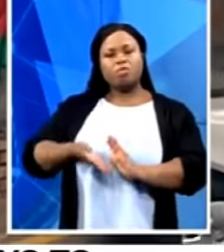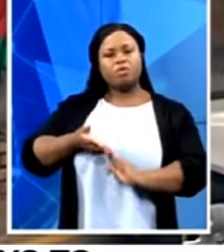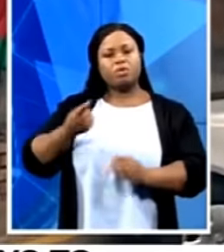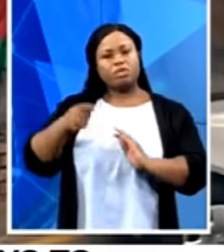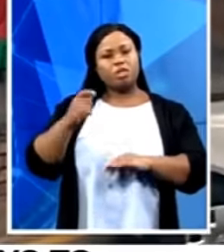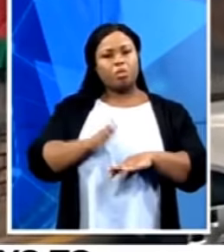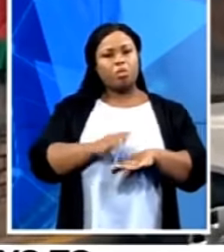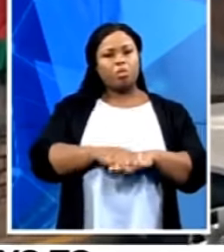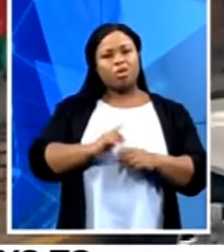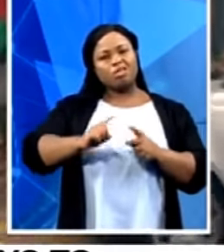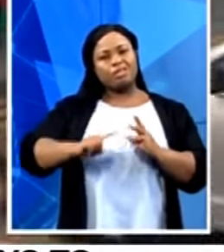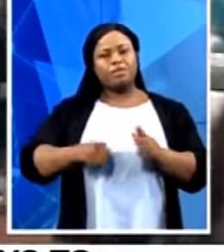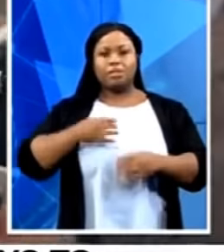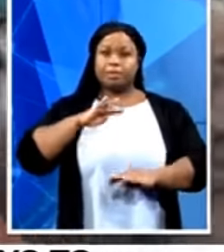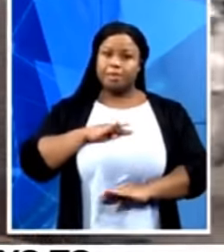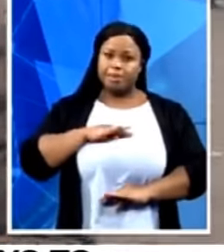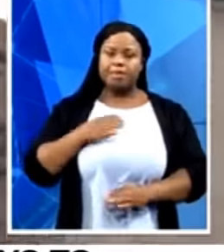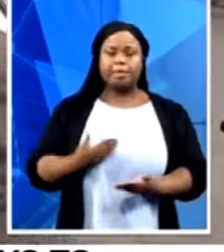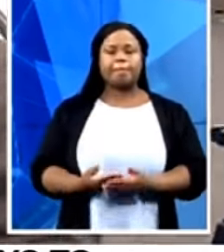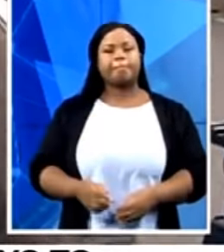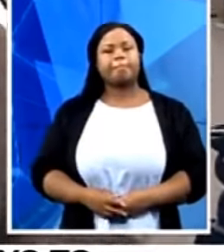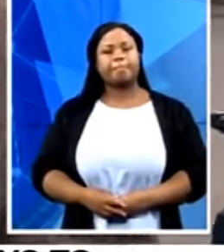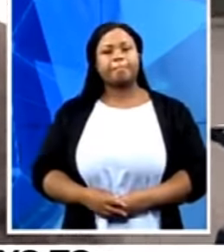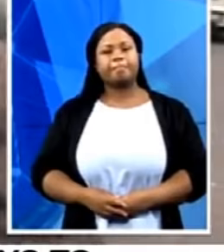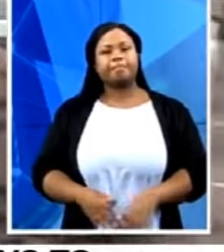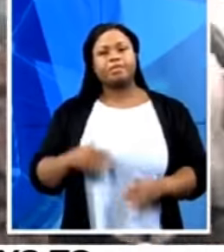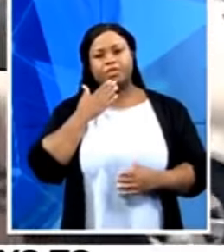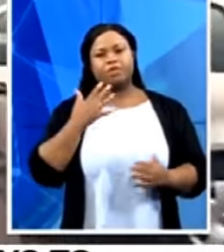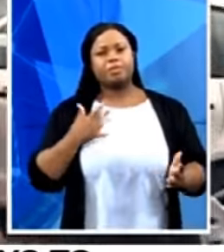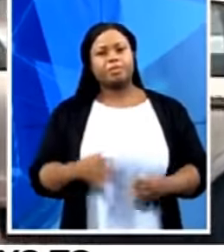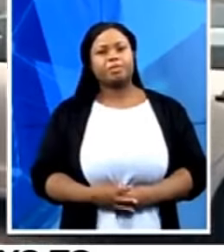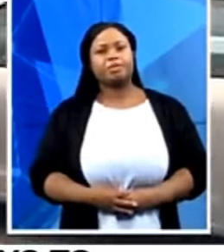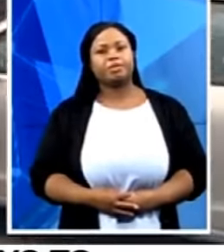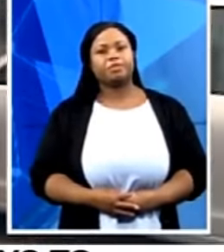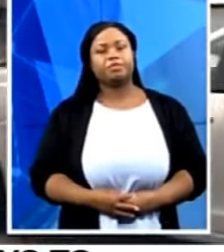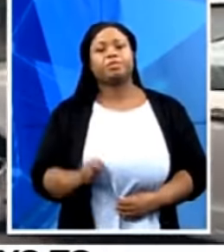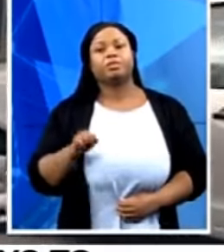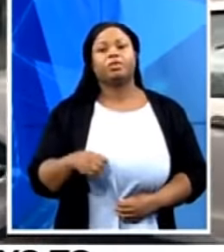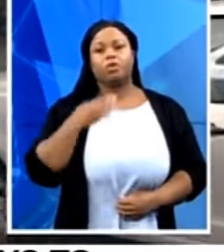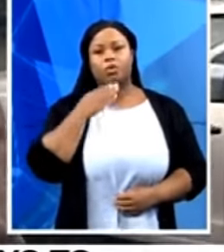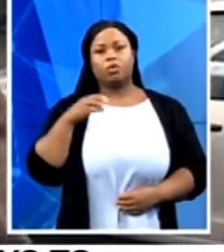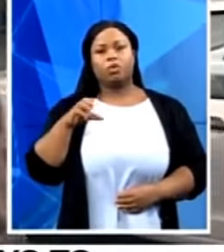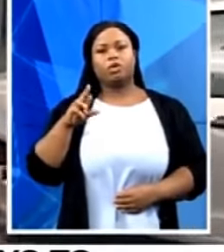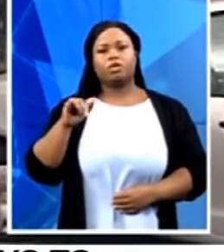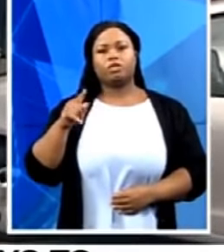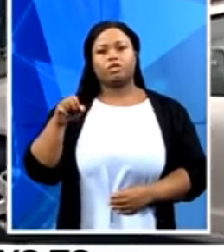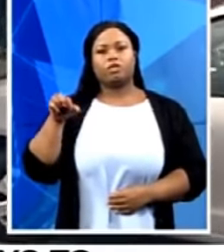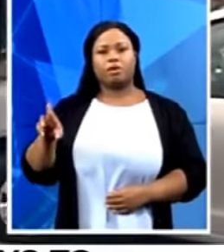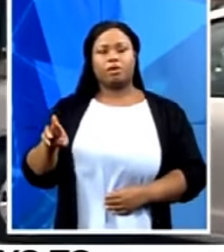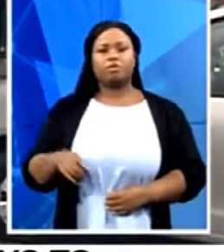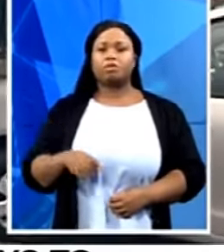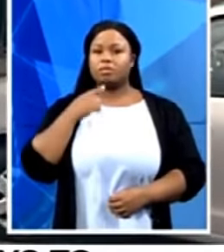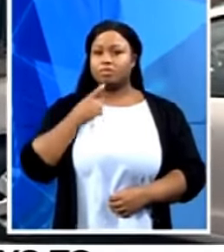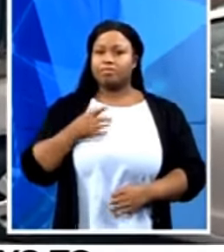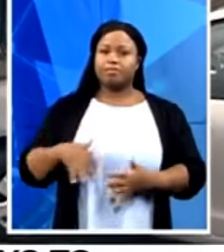shop satisfied. Okay, thank you so much. Thank you. That's actually Christopher Rodriguez actually mentioning that they prioritize the health and wellness